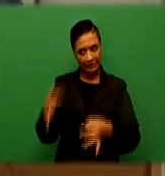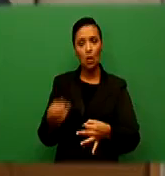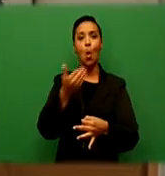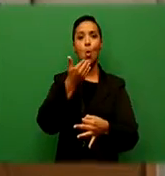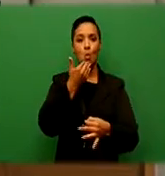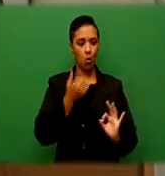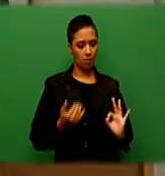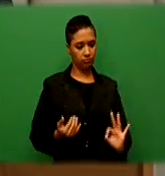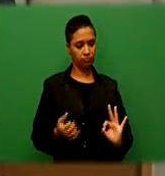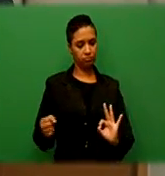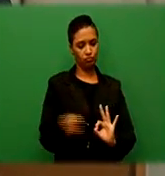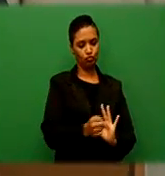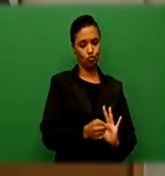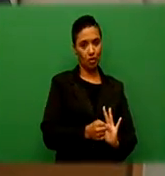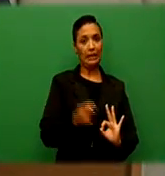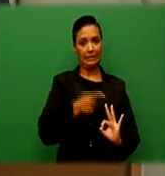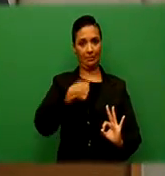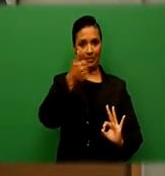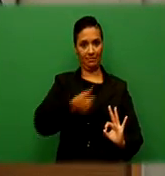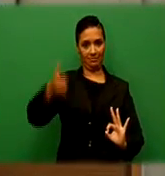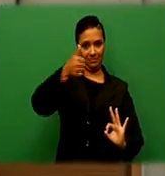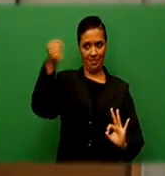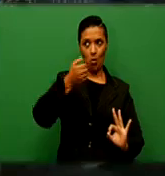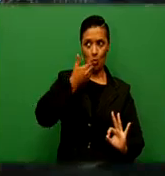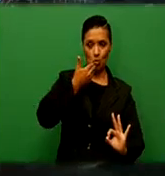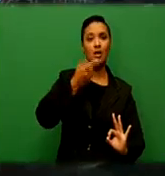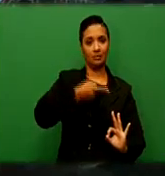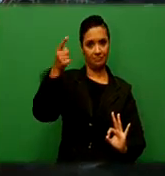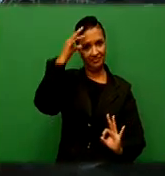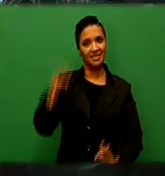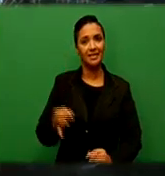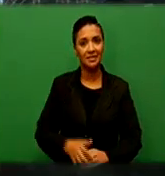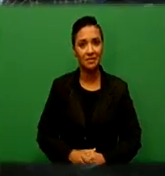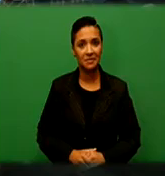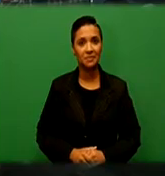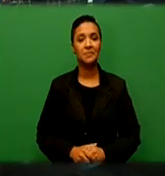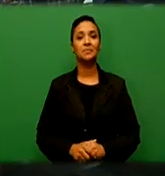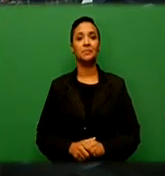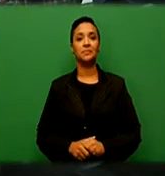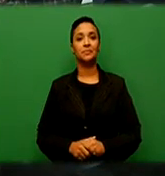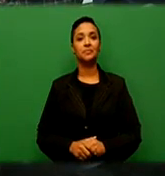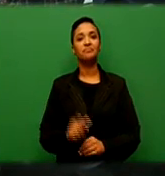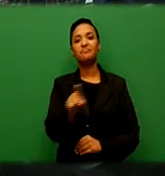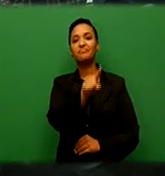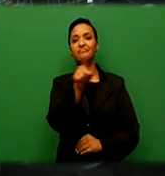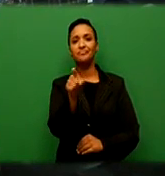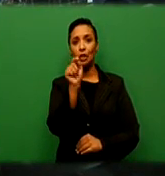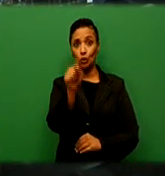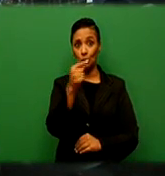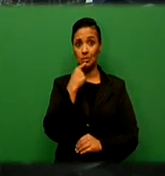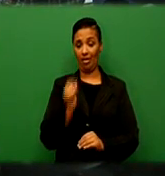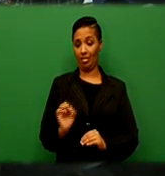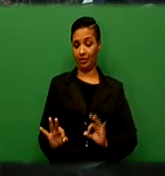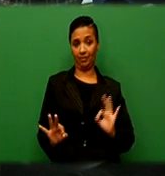of governor and deputy governors. Miriam, your split